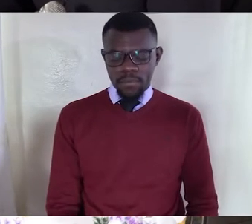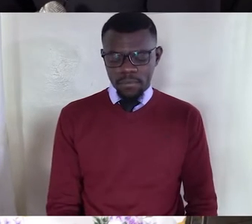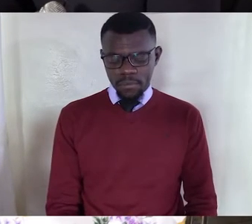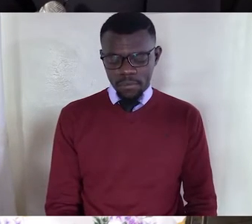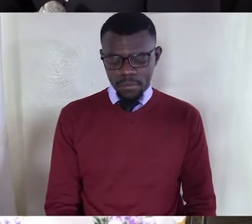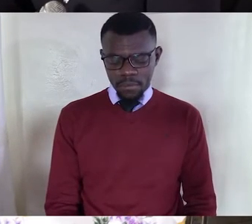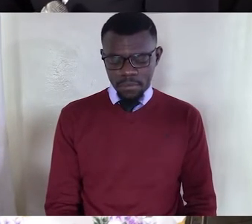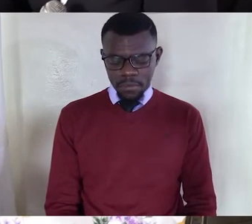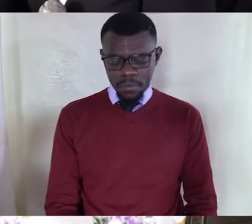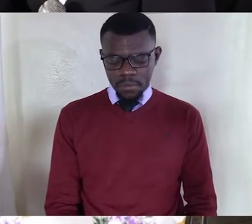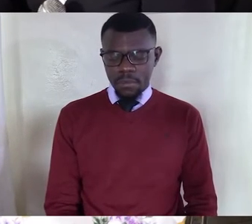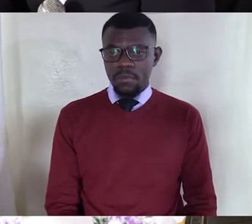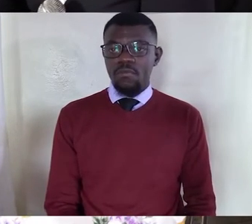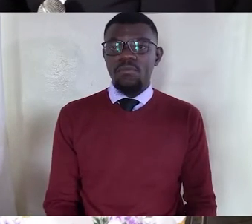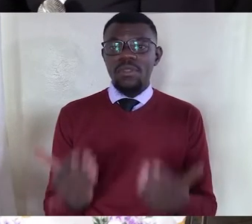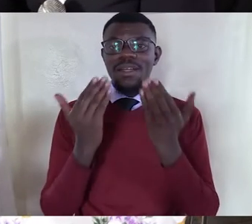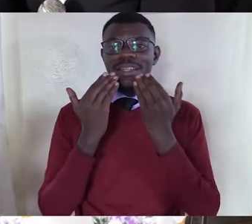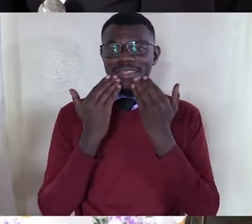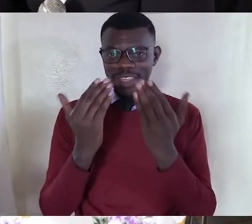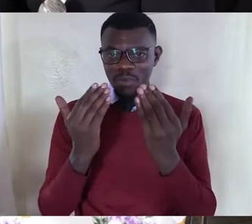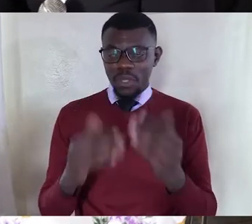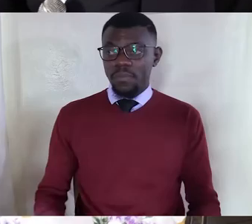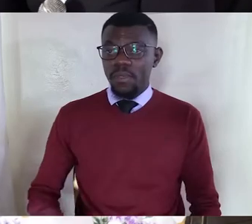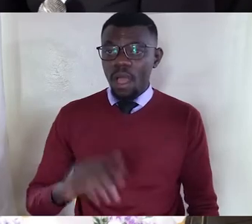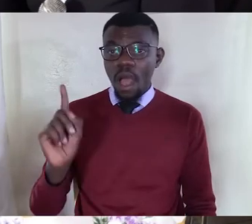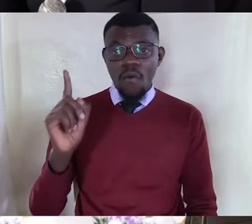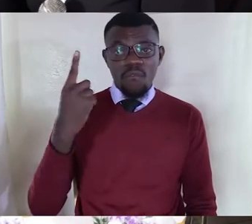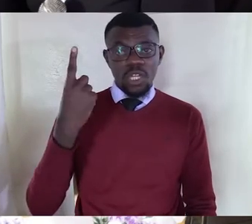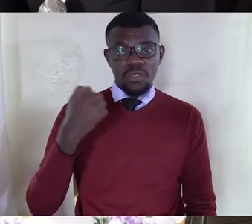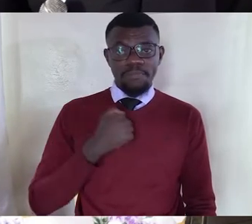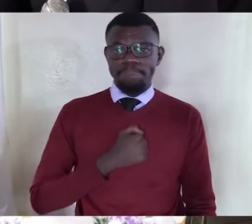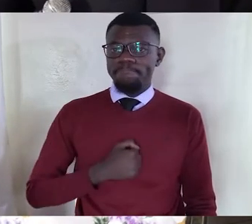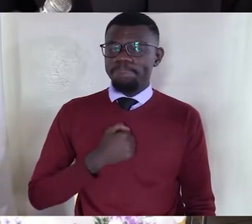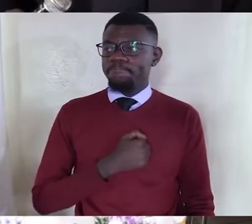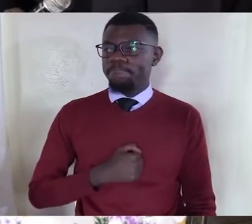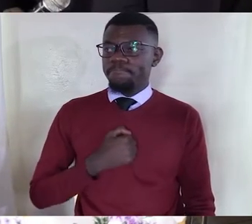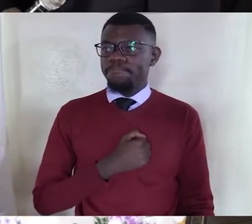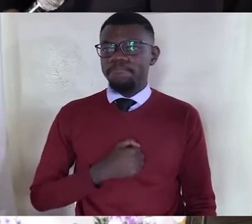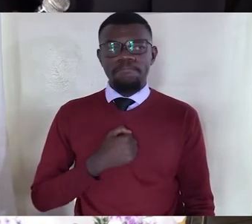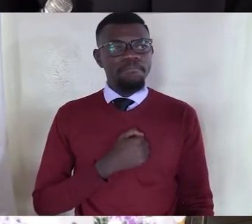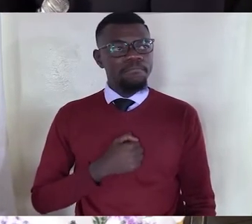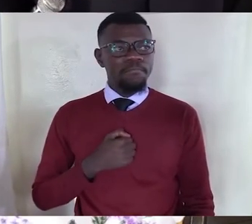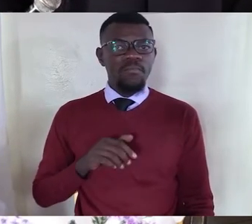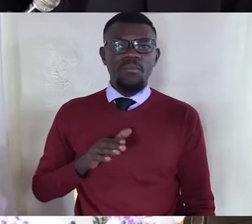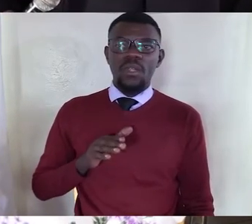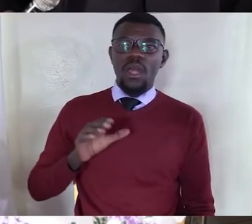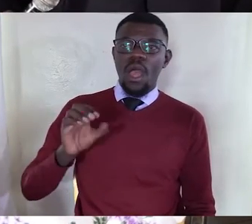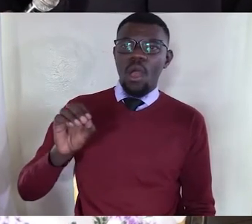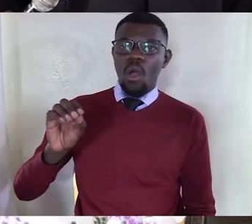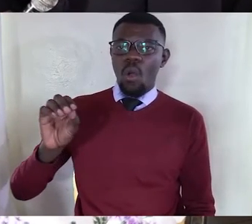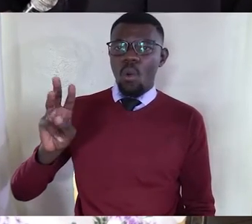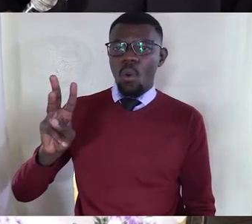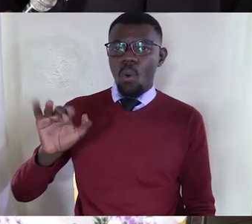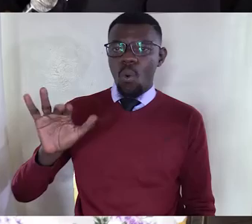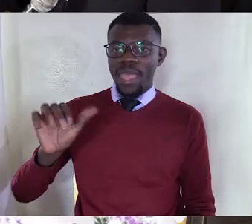Firstly, I would like to say, as the office, our mandate is quite clear in the Constitution, Article 147. majorly regarding the prosecution. And as